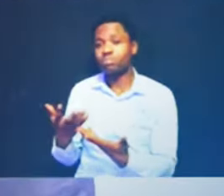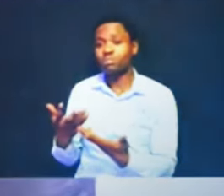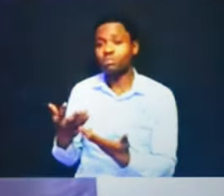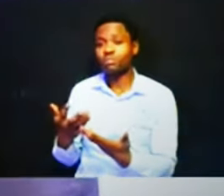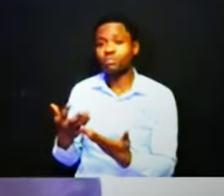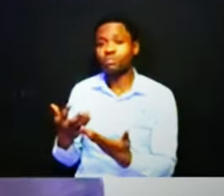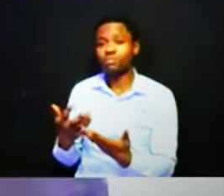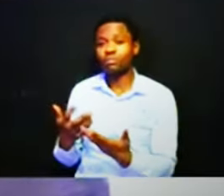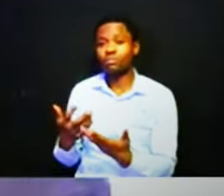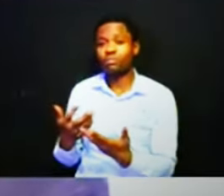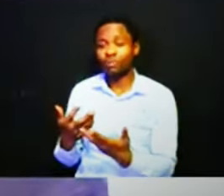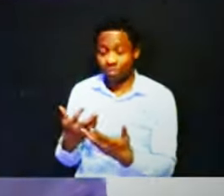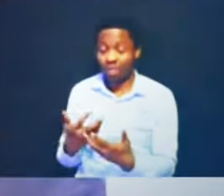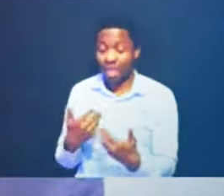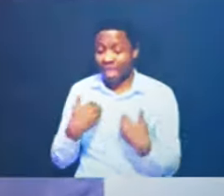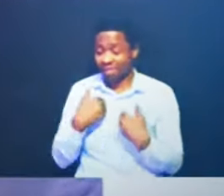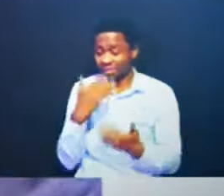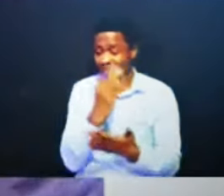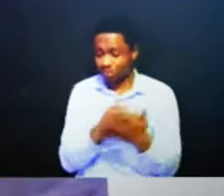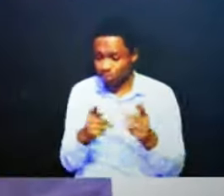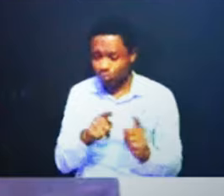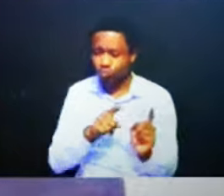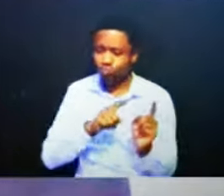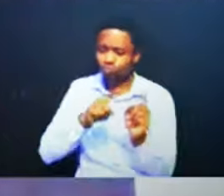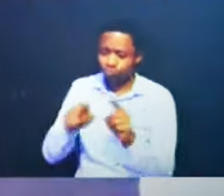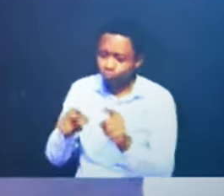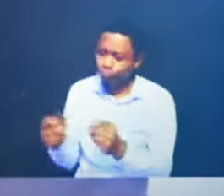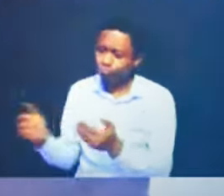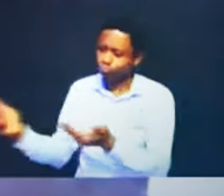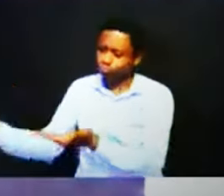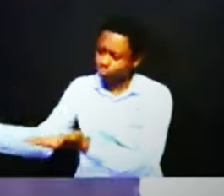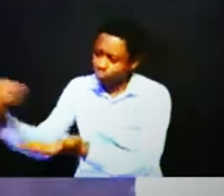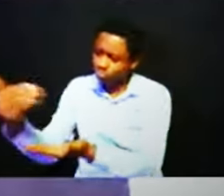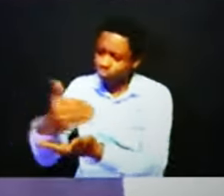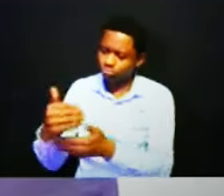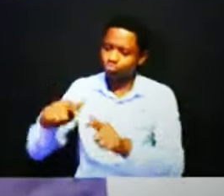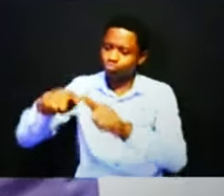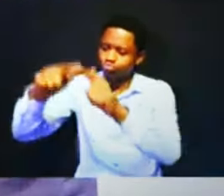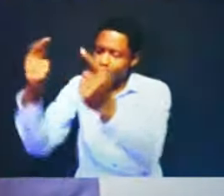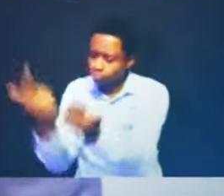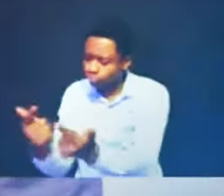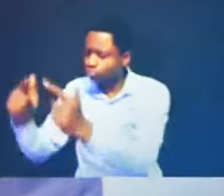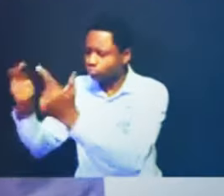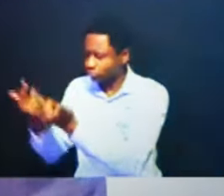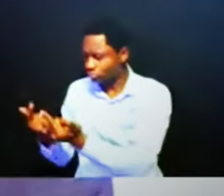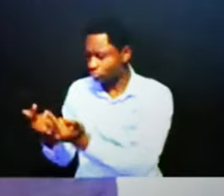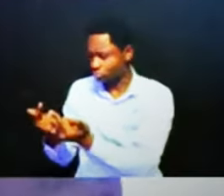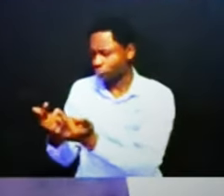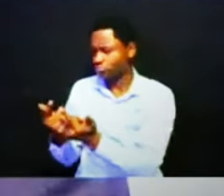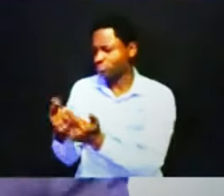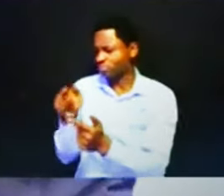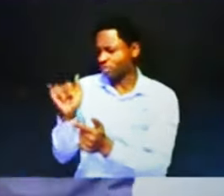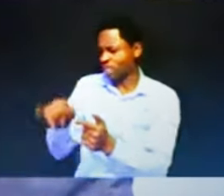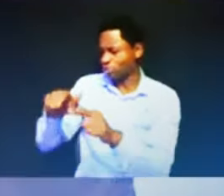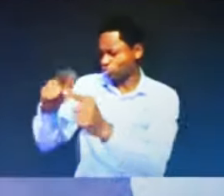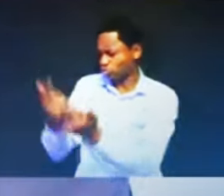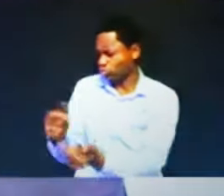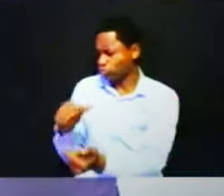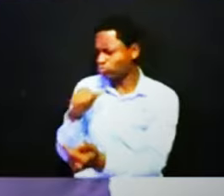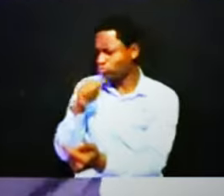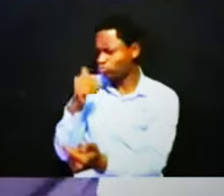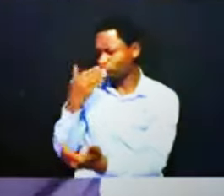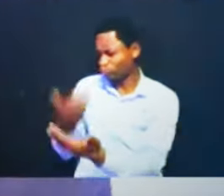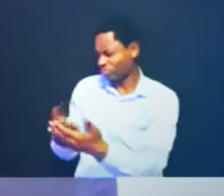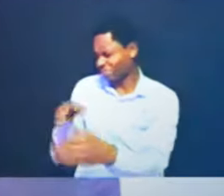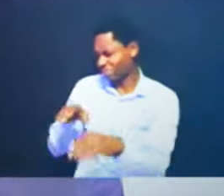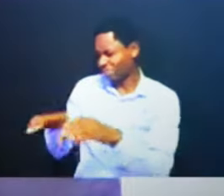directly go around mobilizing force, mark them and avoid them, to deal with them. To the piano, nipa bet me a cobwa, when you pay beyond